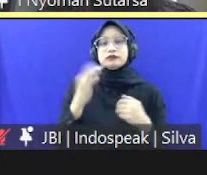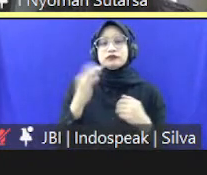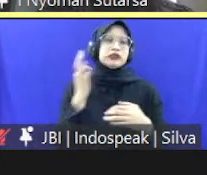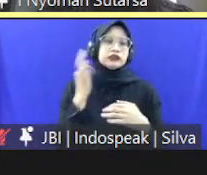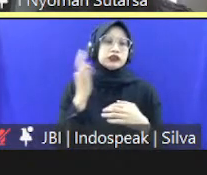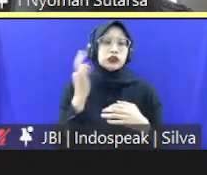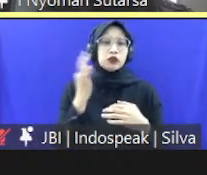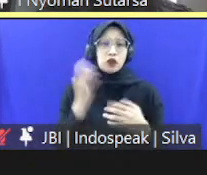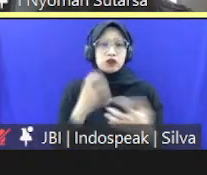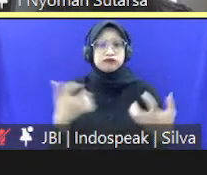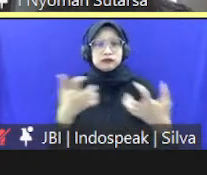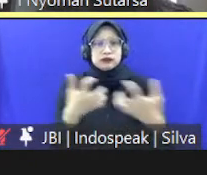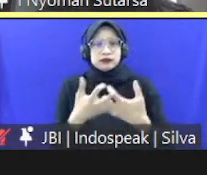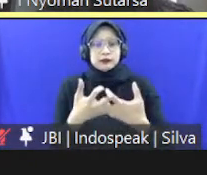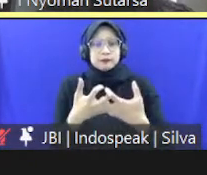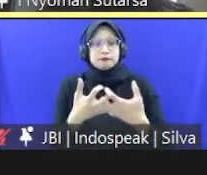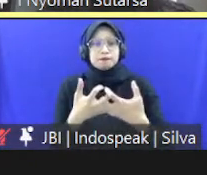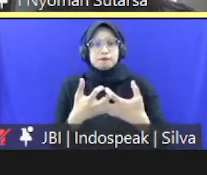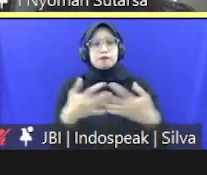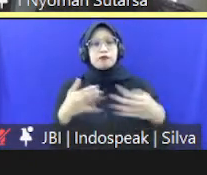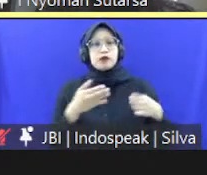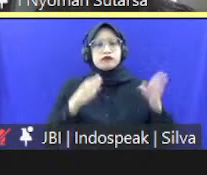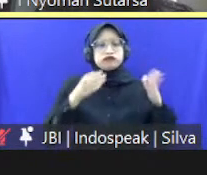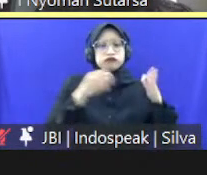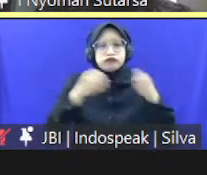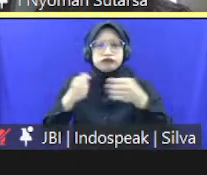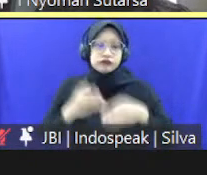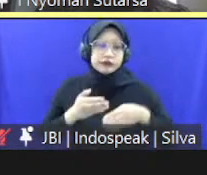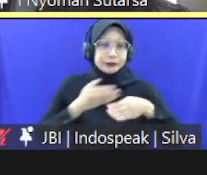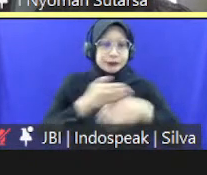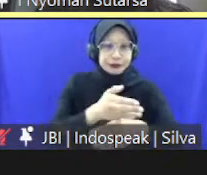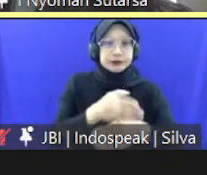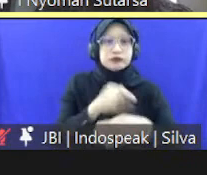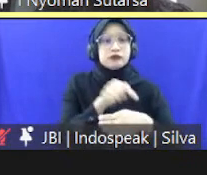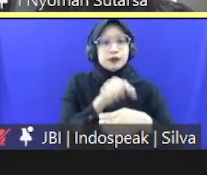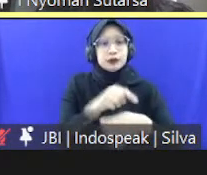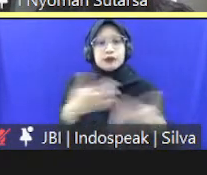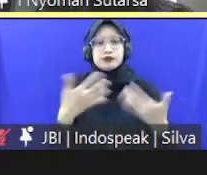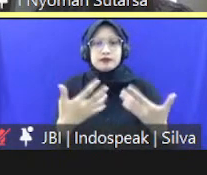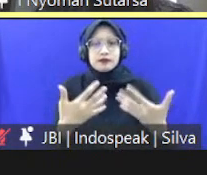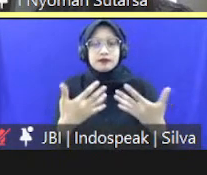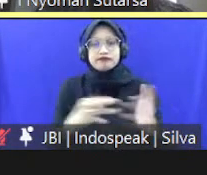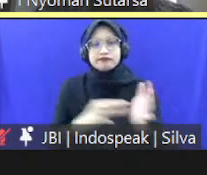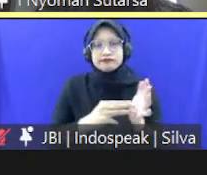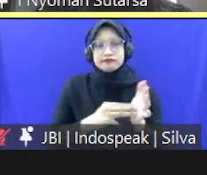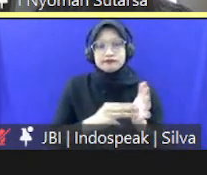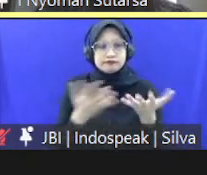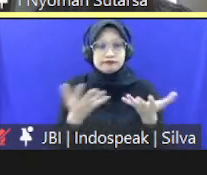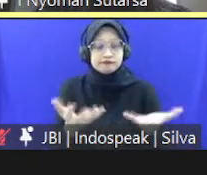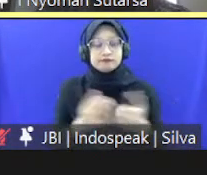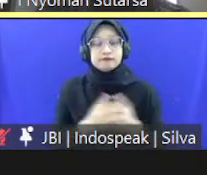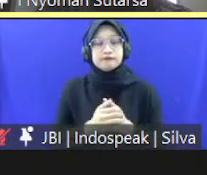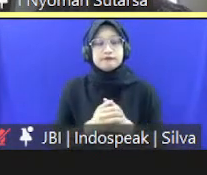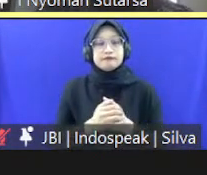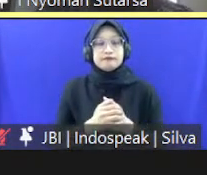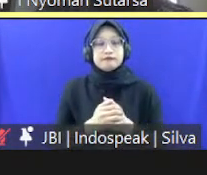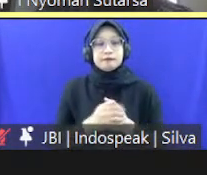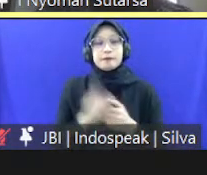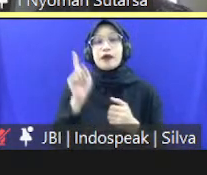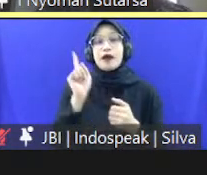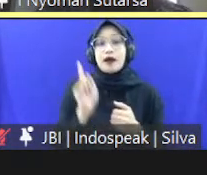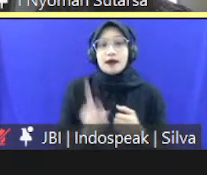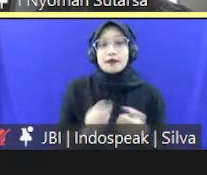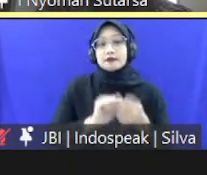inequities, which are more vulnerable, which are more visible during the COVID-19 pandemic. I will also use two case studies from